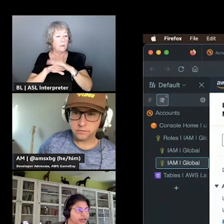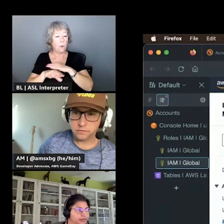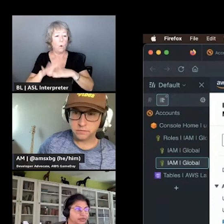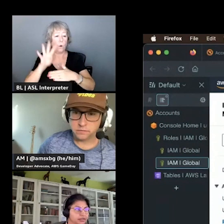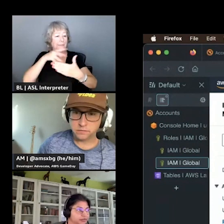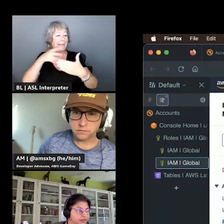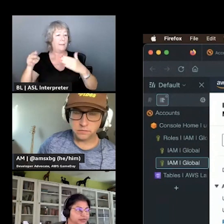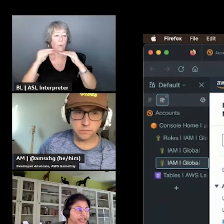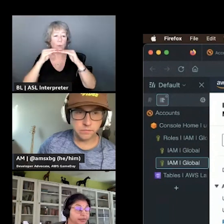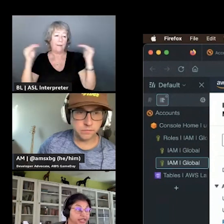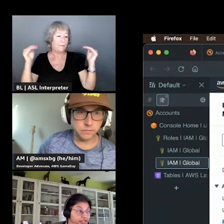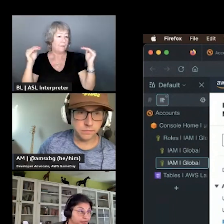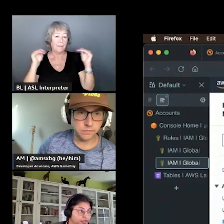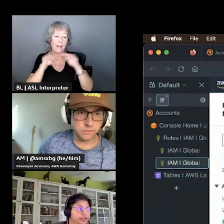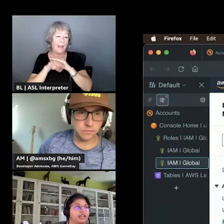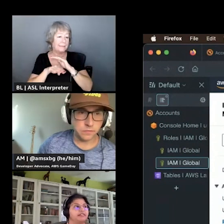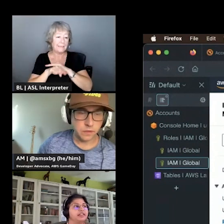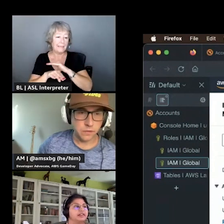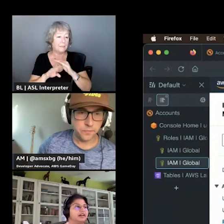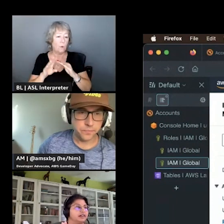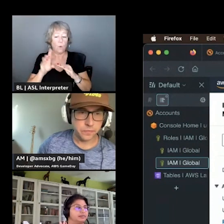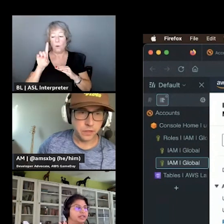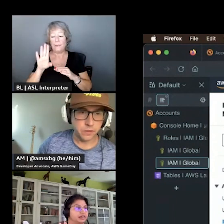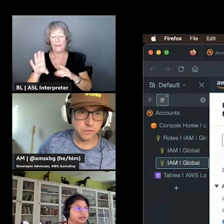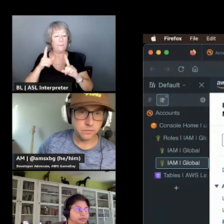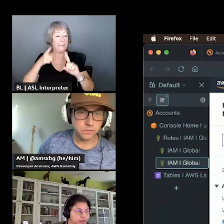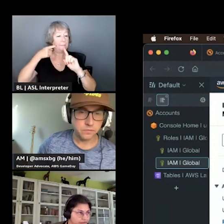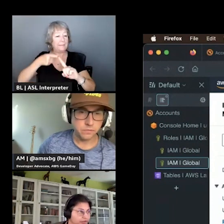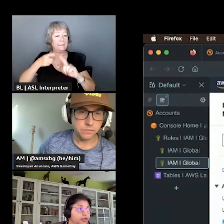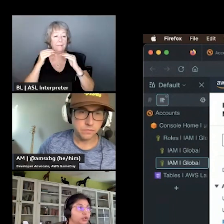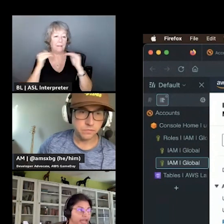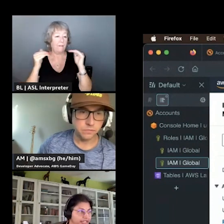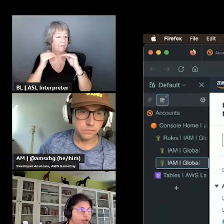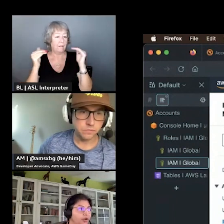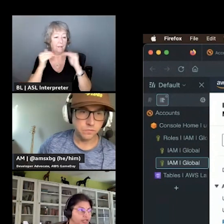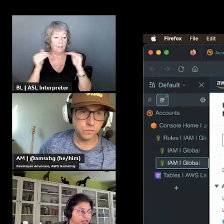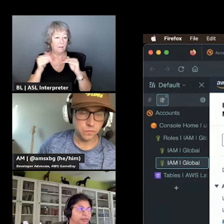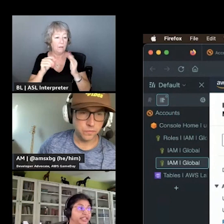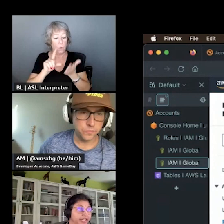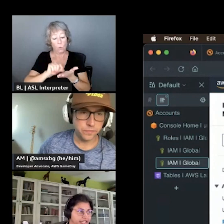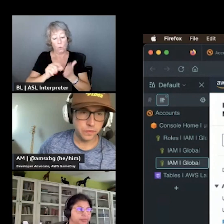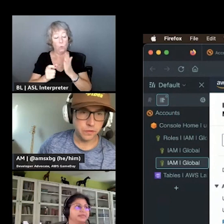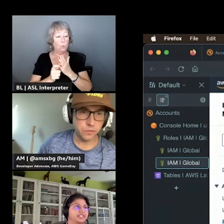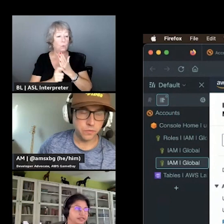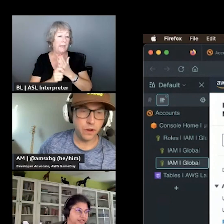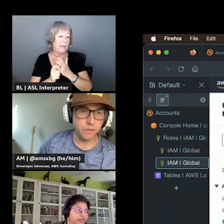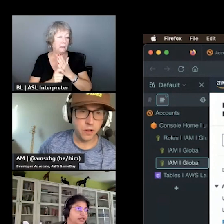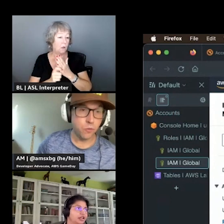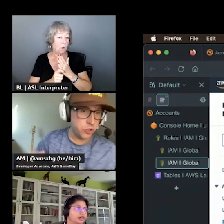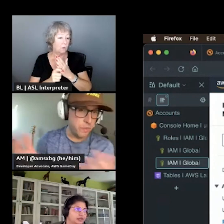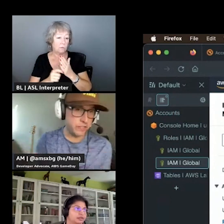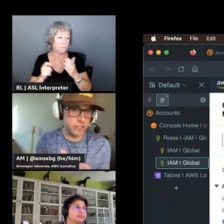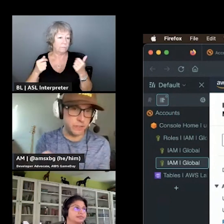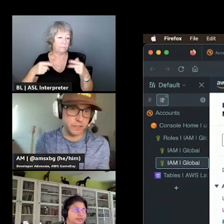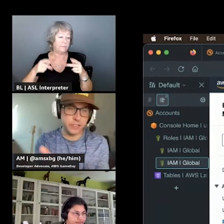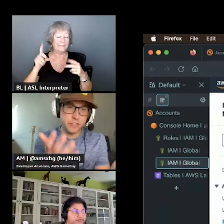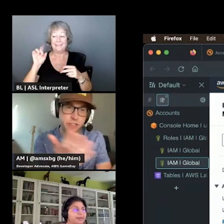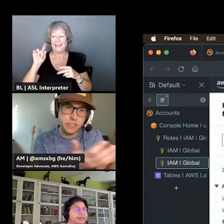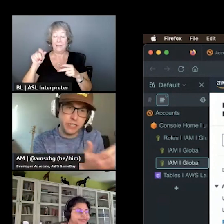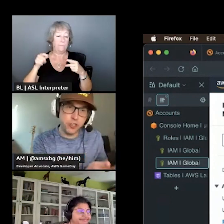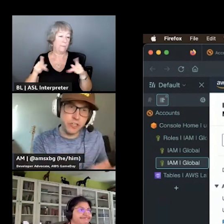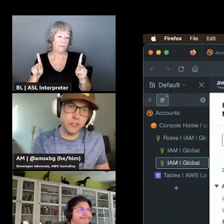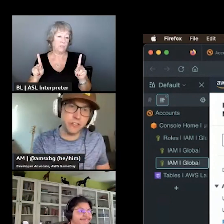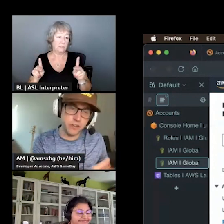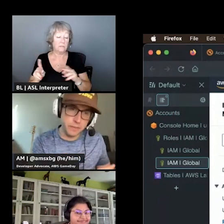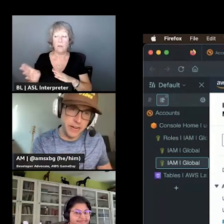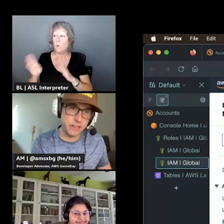even database specific level Glue catalog metadata permissions. Right. Which makes sense because